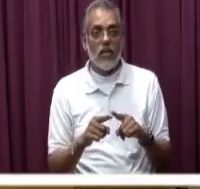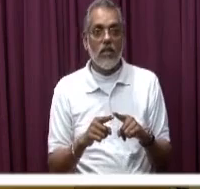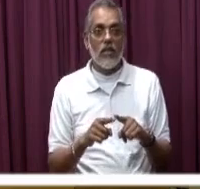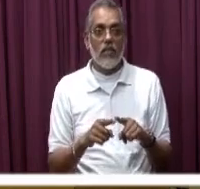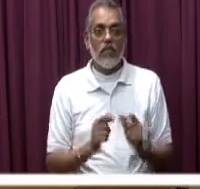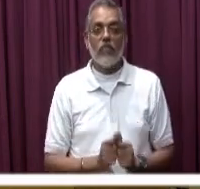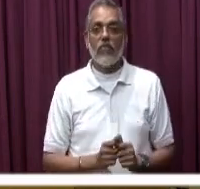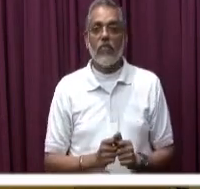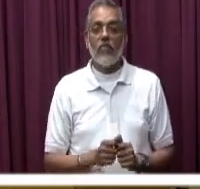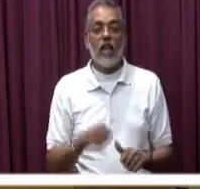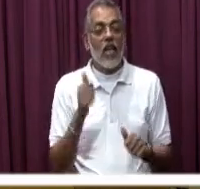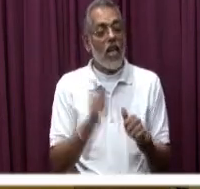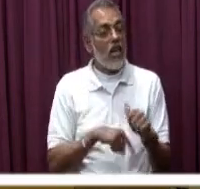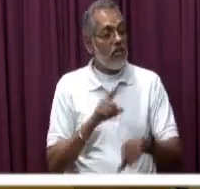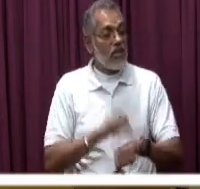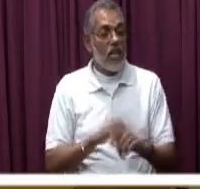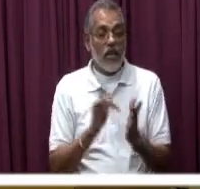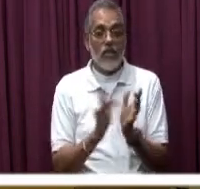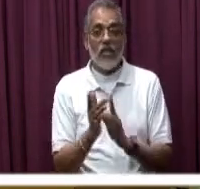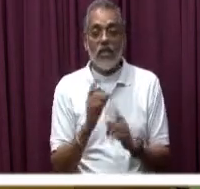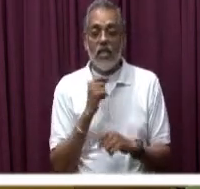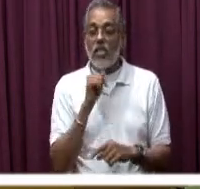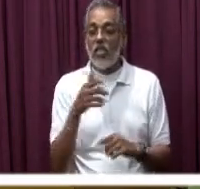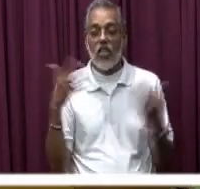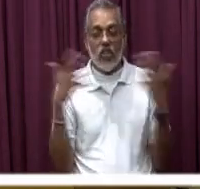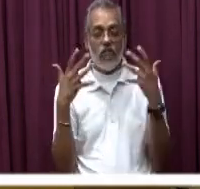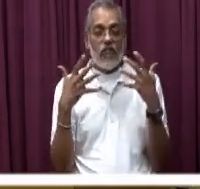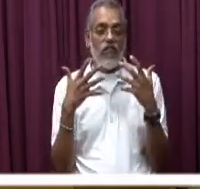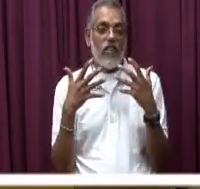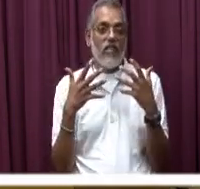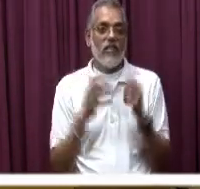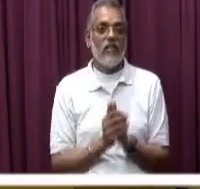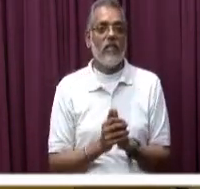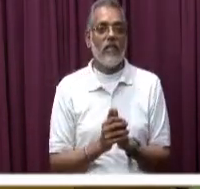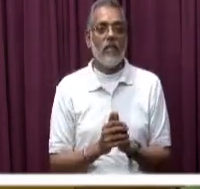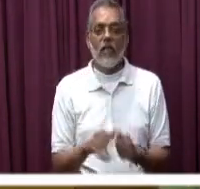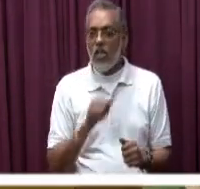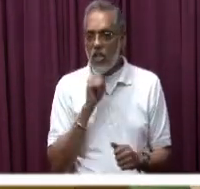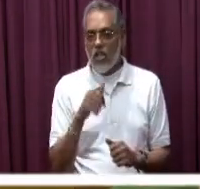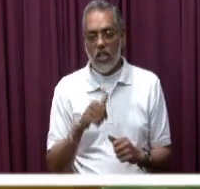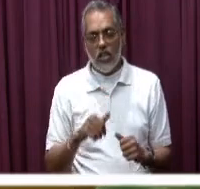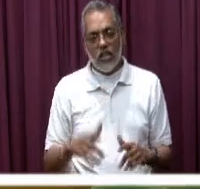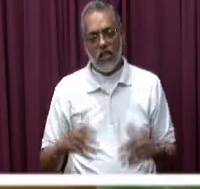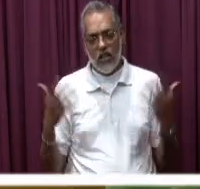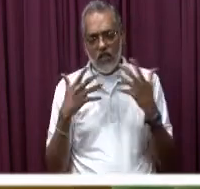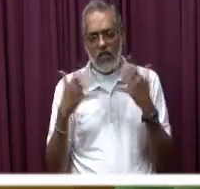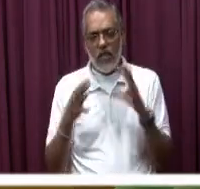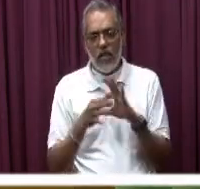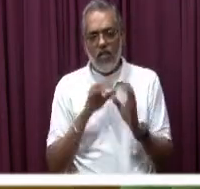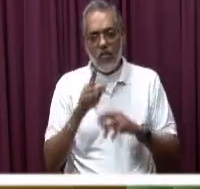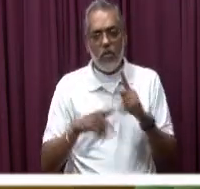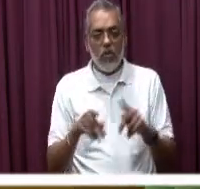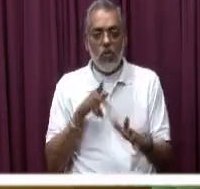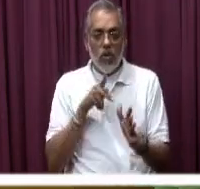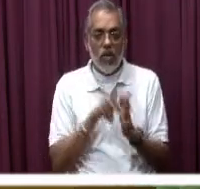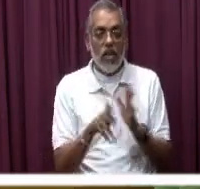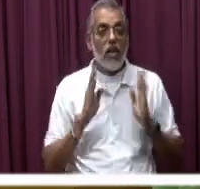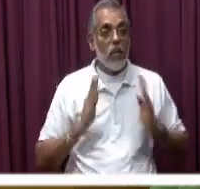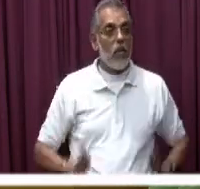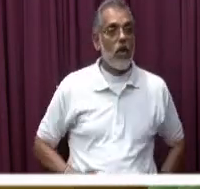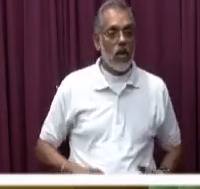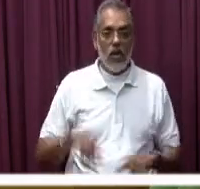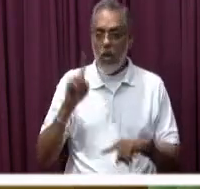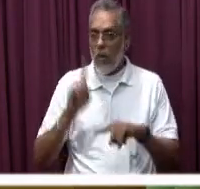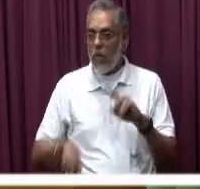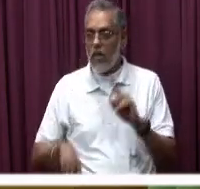you know. He said, don't be afraid. Don't be afraid of those who kill the body and cannot kill the soul. Fear him